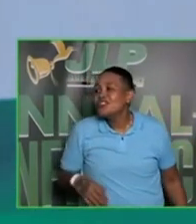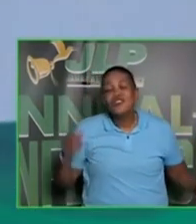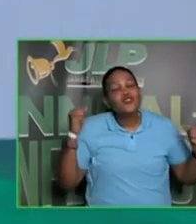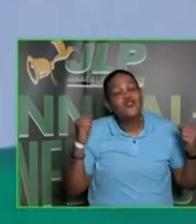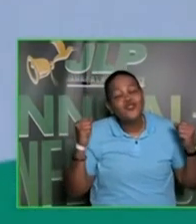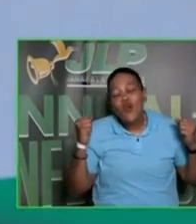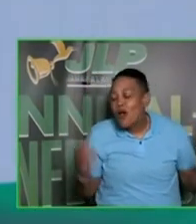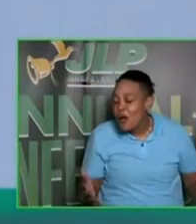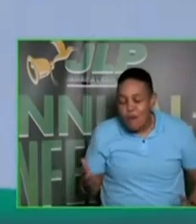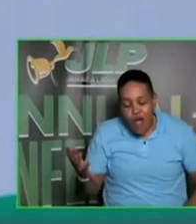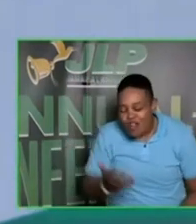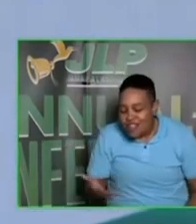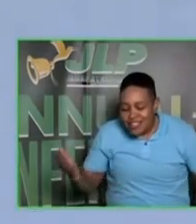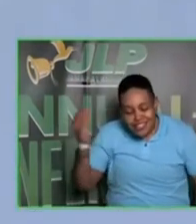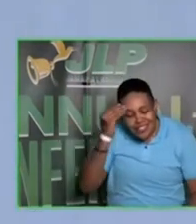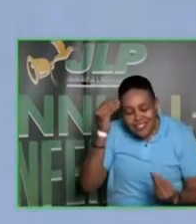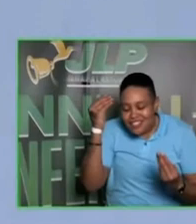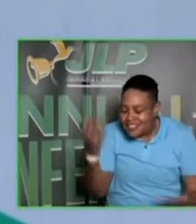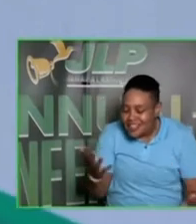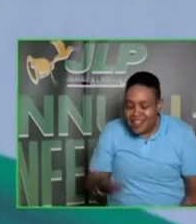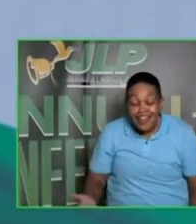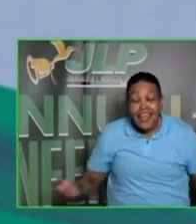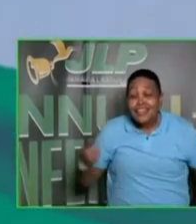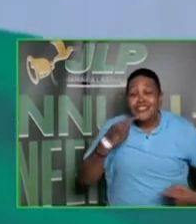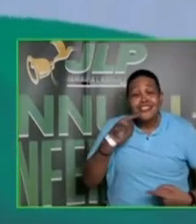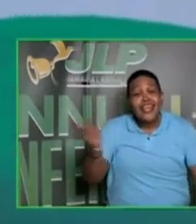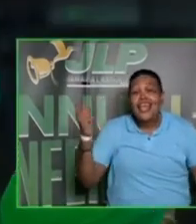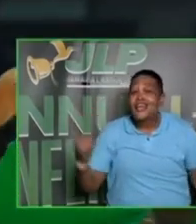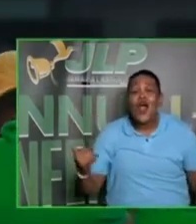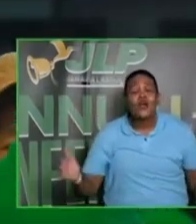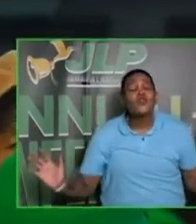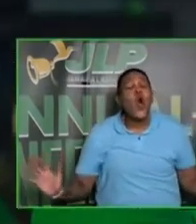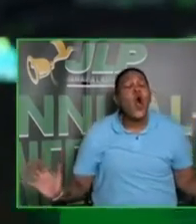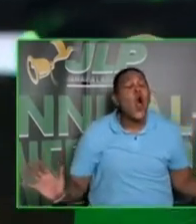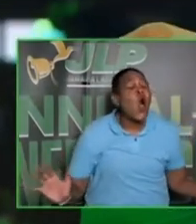say right now. We got so much things to say.